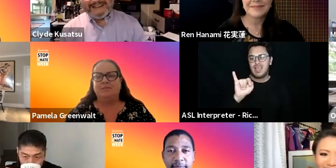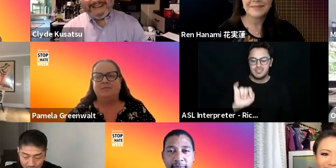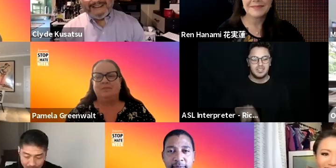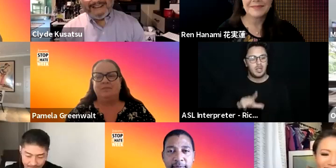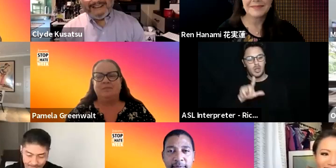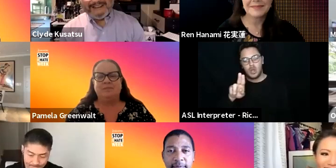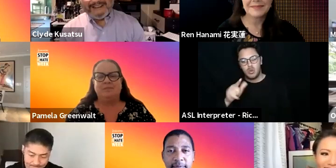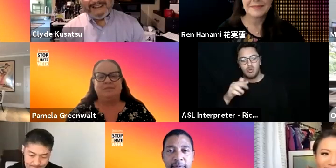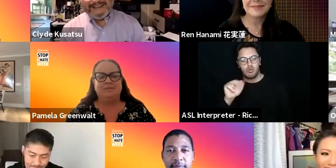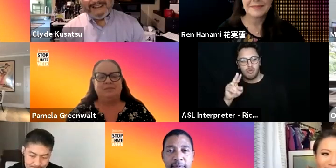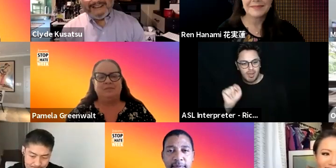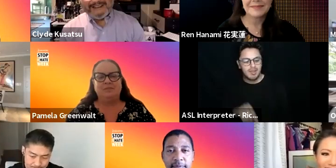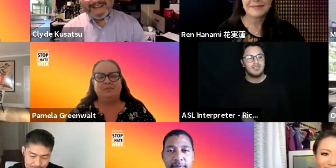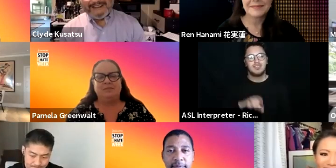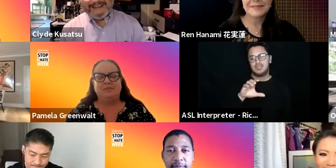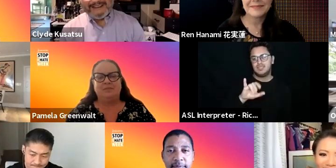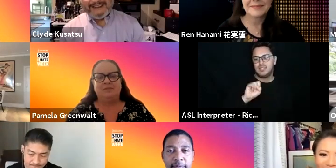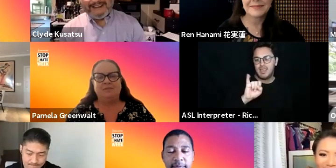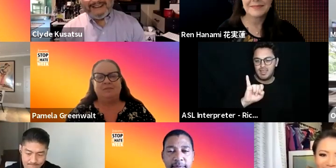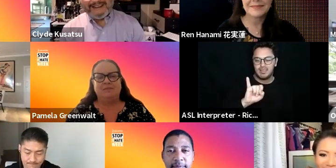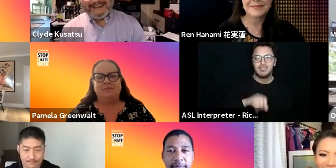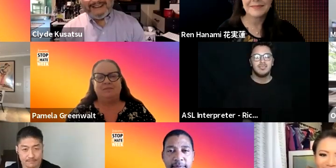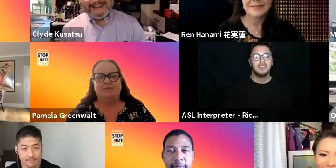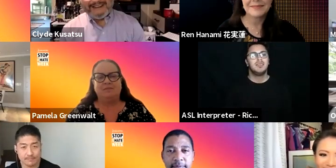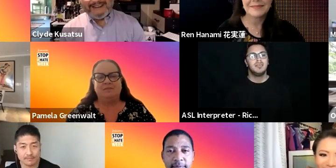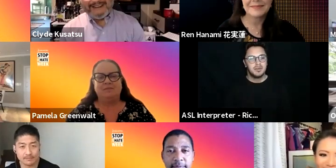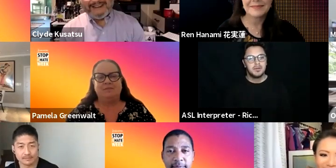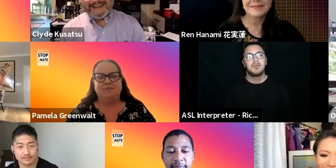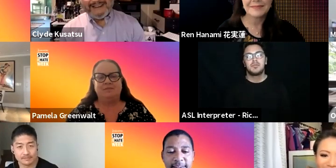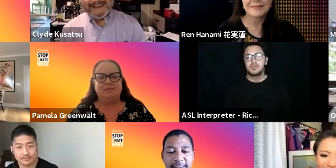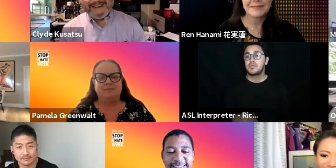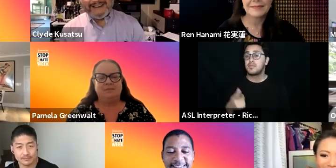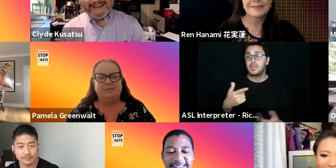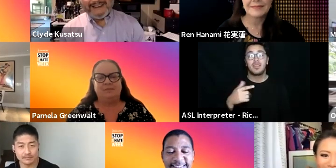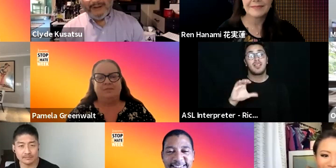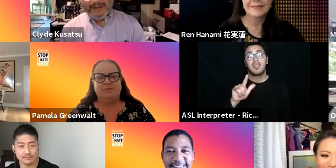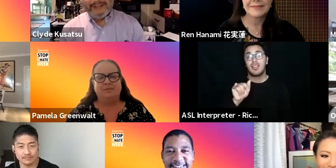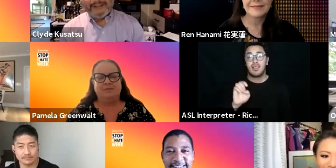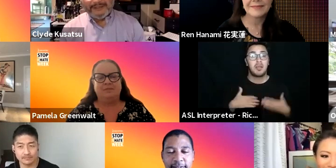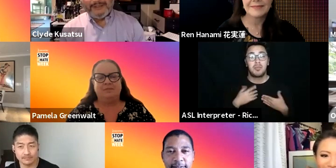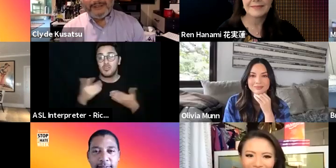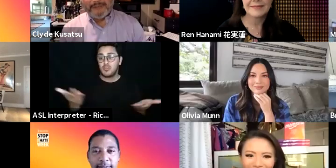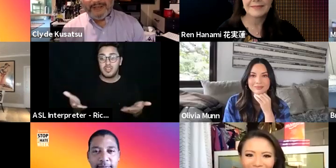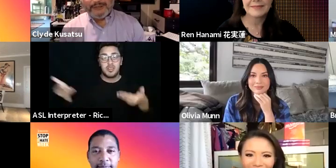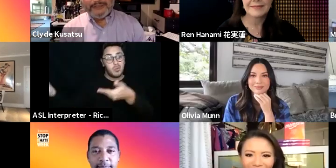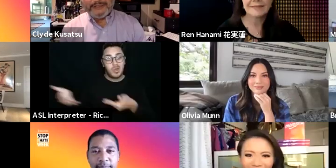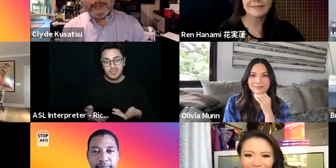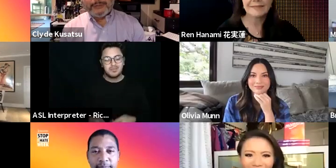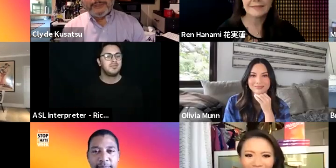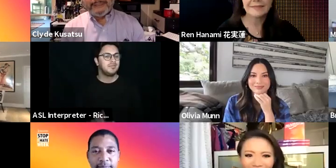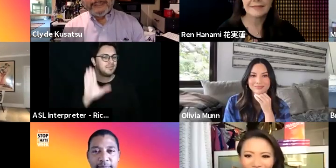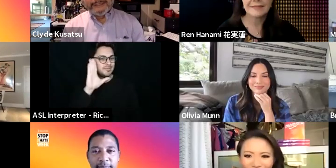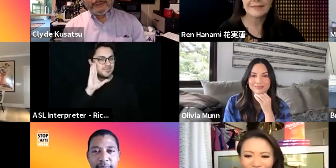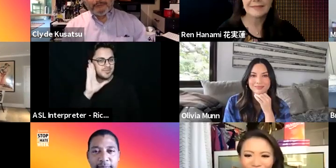NCIS and Designated Survivor. Clyde, I'm so excited that you're here. Thank you and welcome. Well, aloha and mahalo. Thank